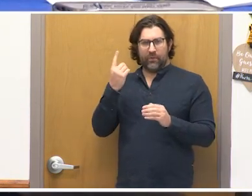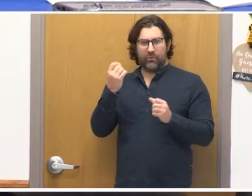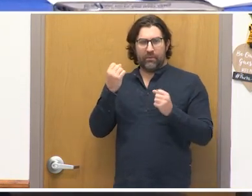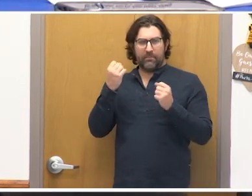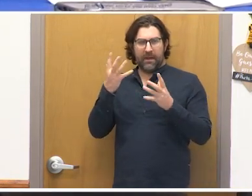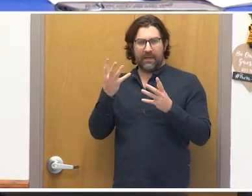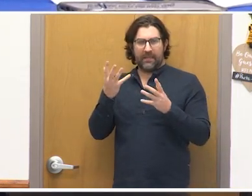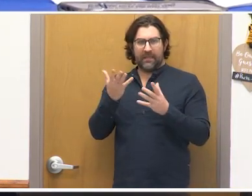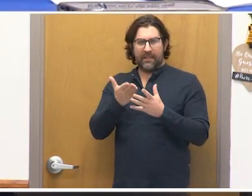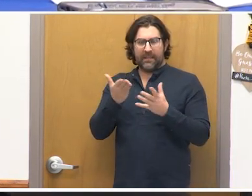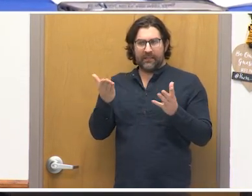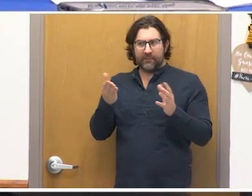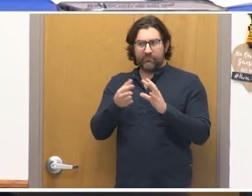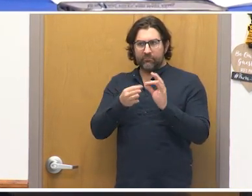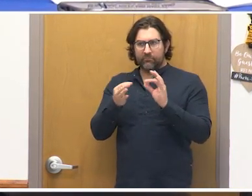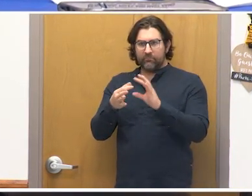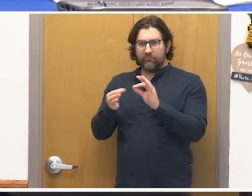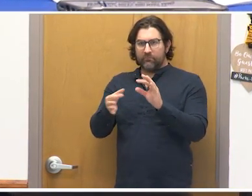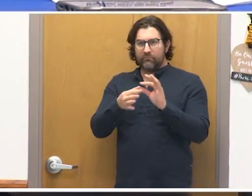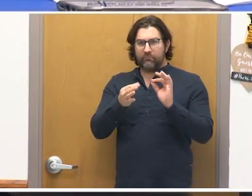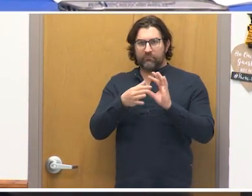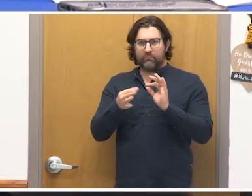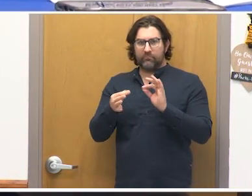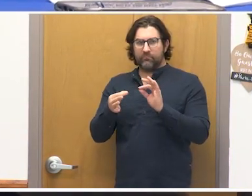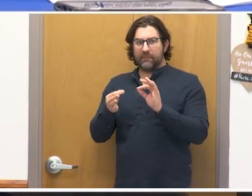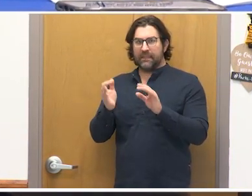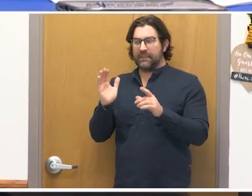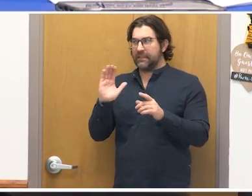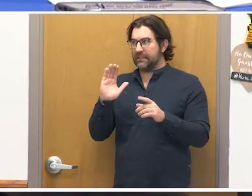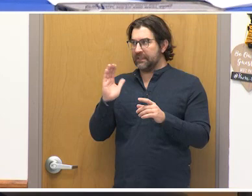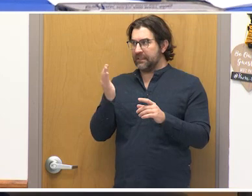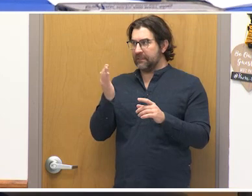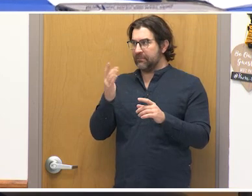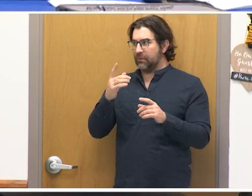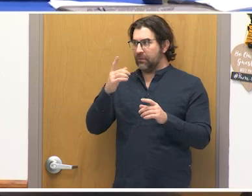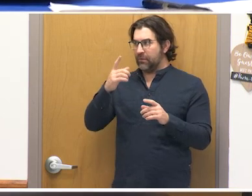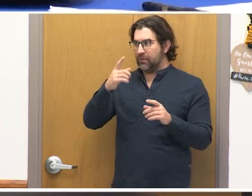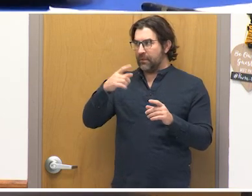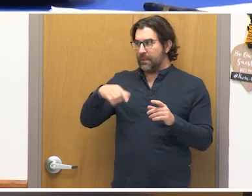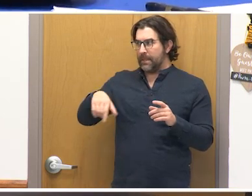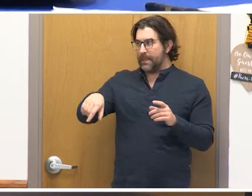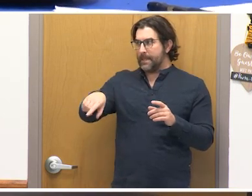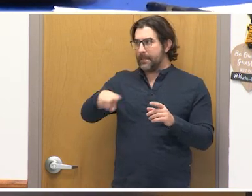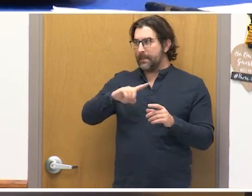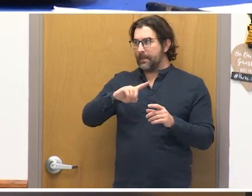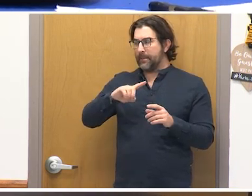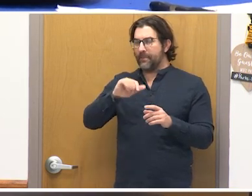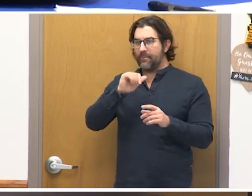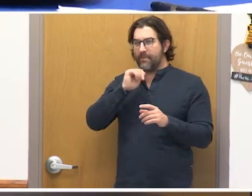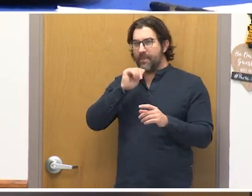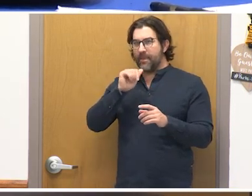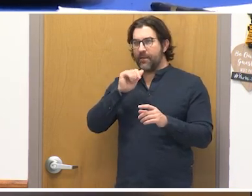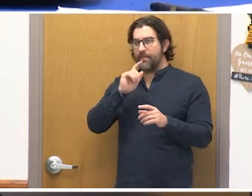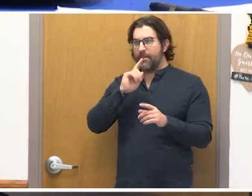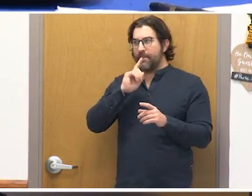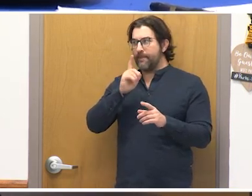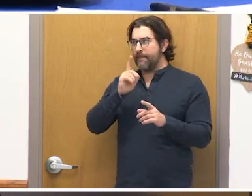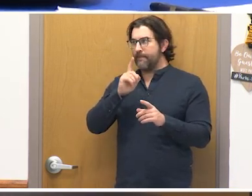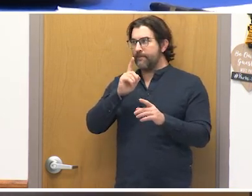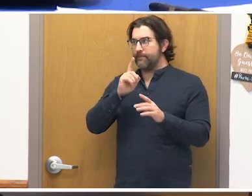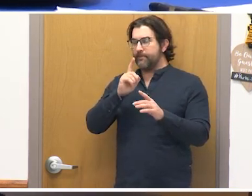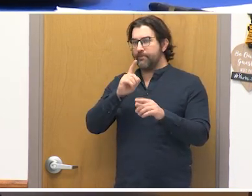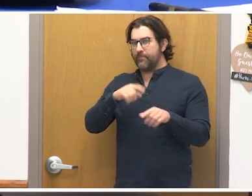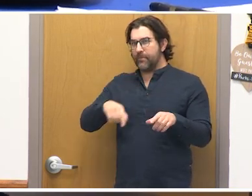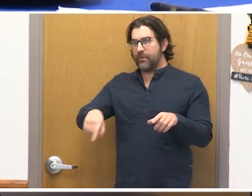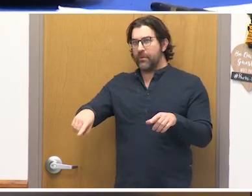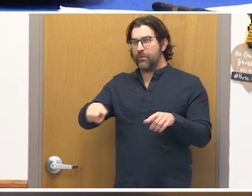things that were said. And it seems like you all haven't really,